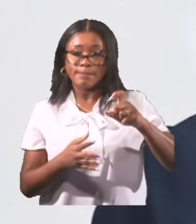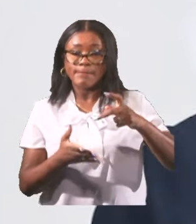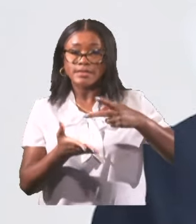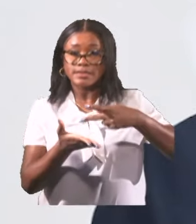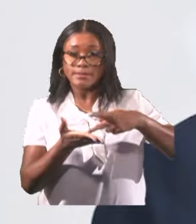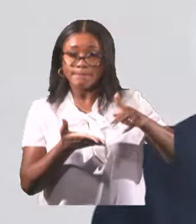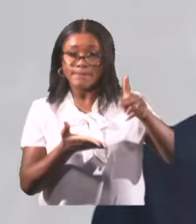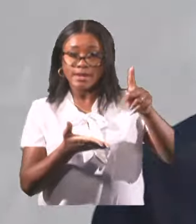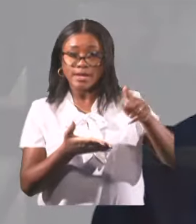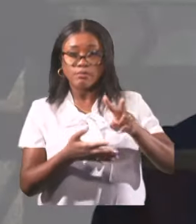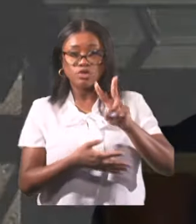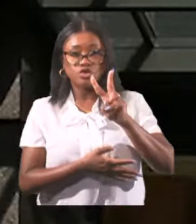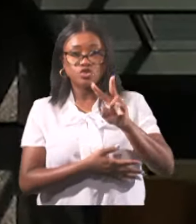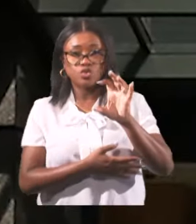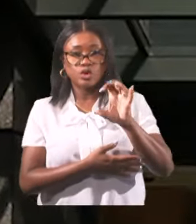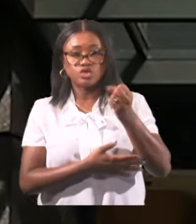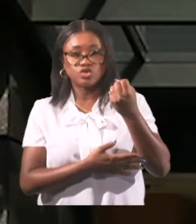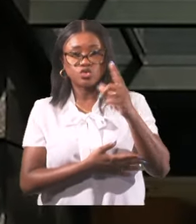star